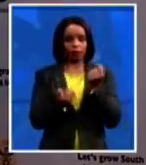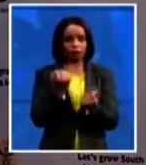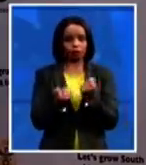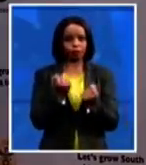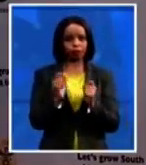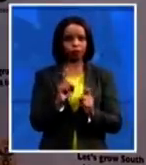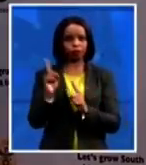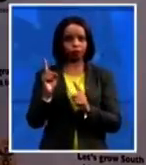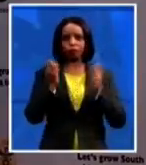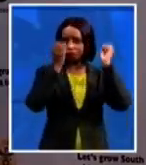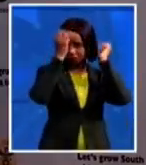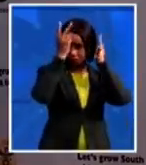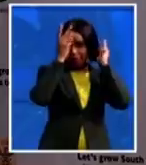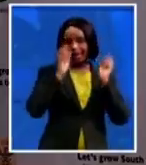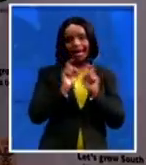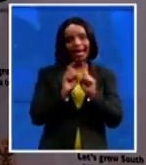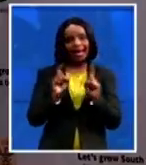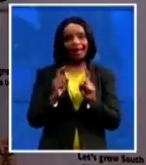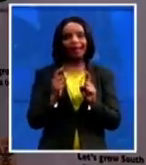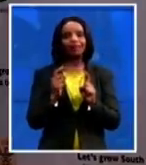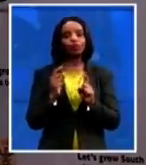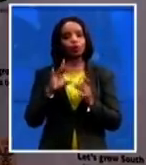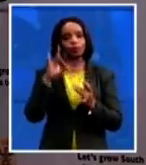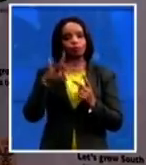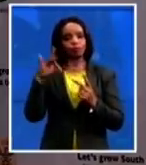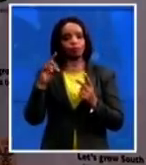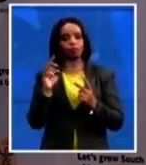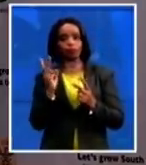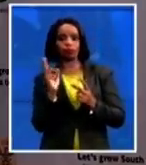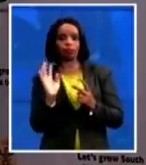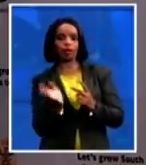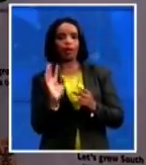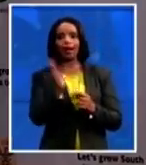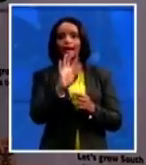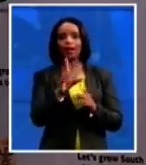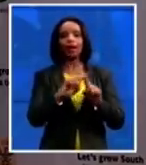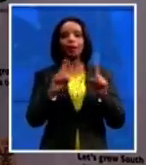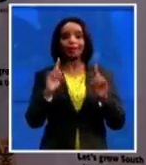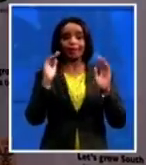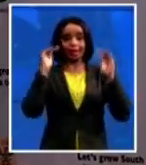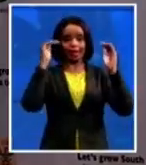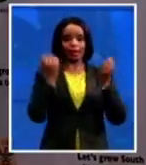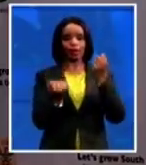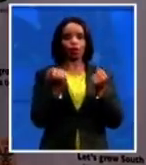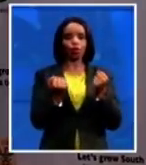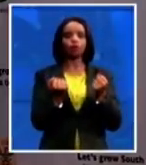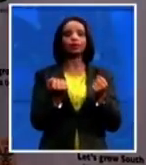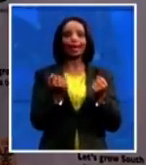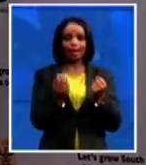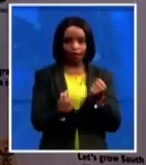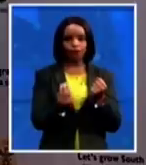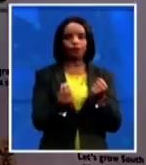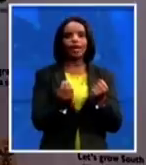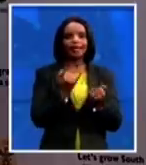but also any division of the High Court as a sexual offense court. Cabinet urged all sectors